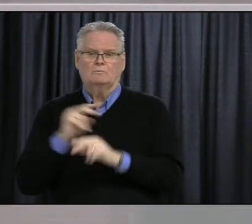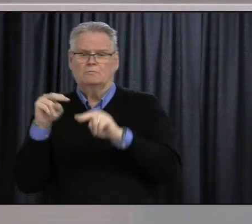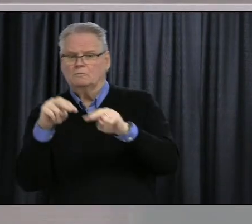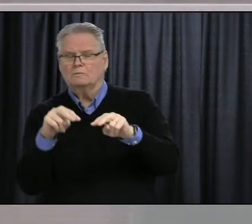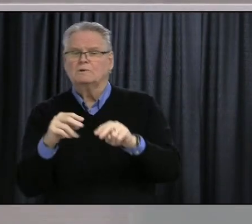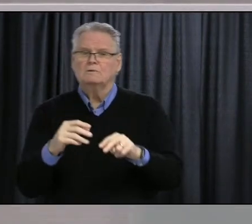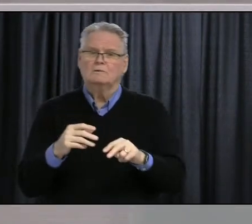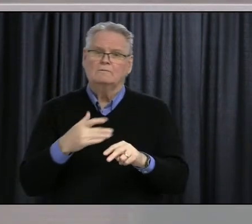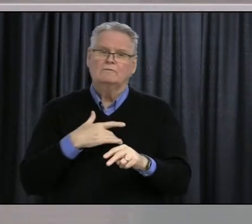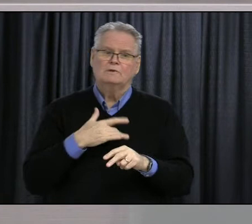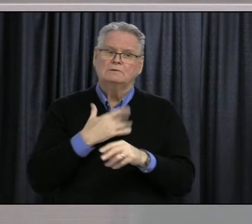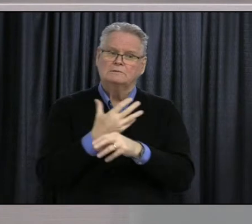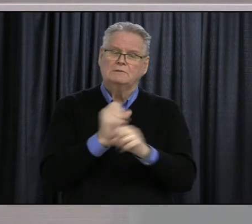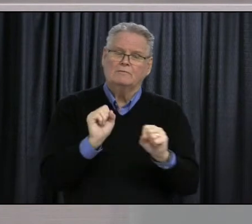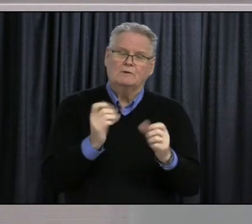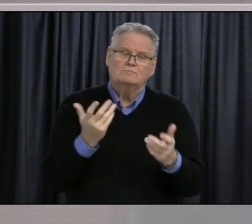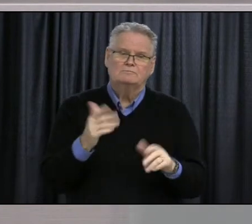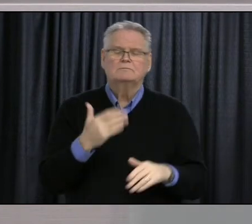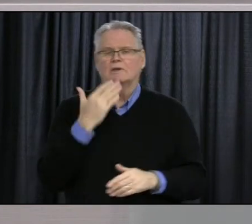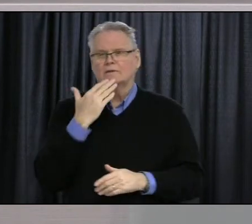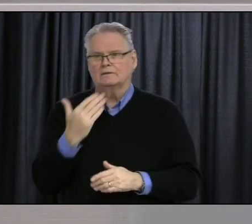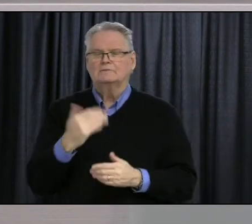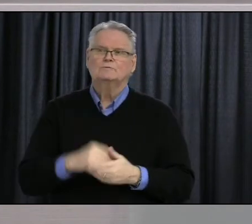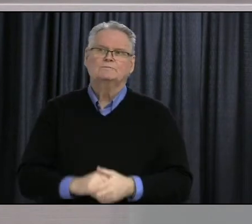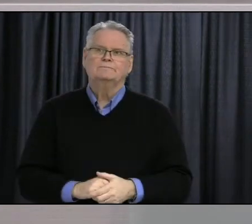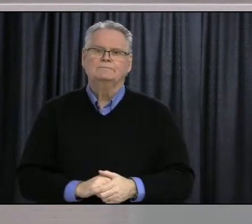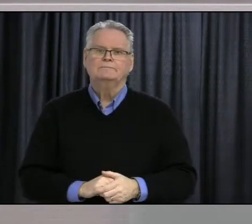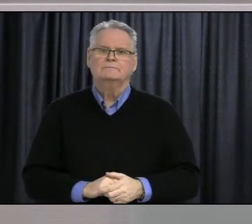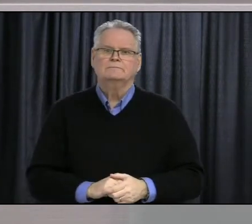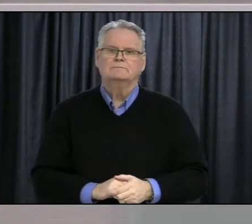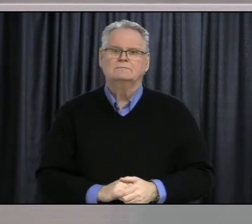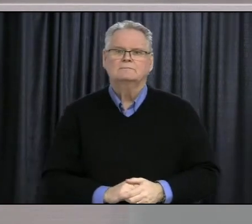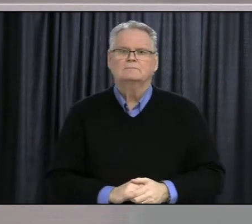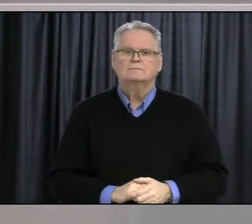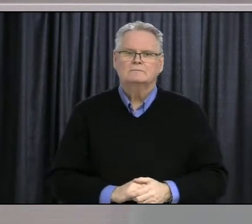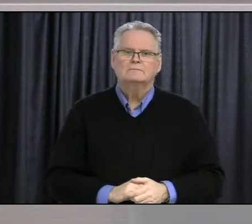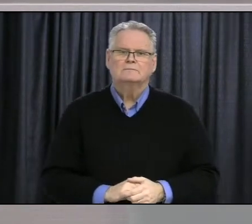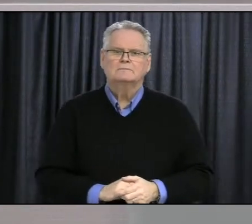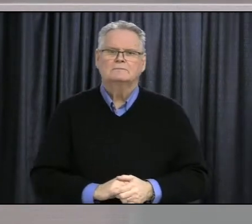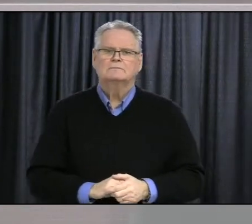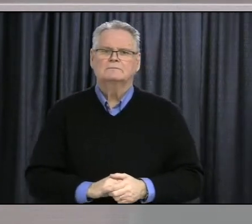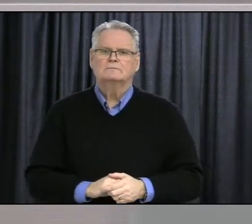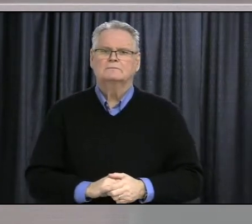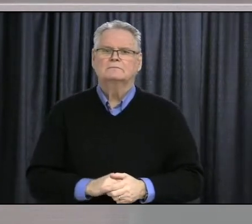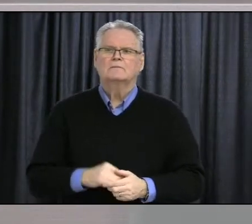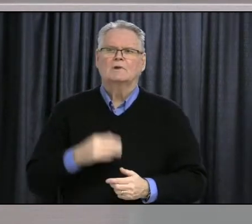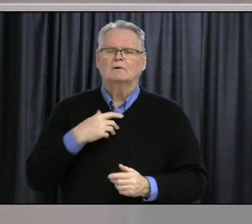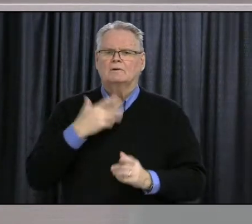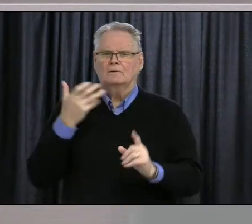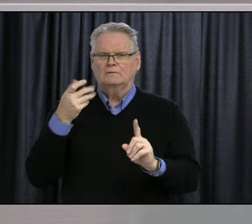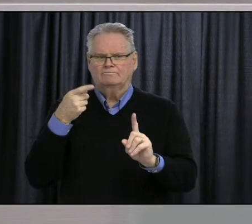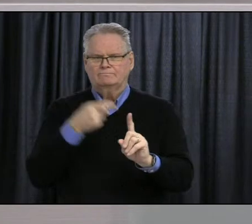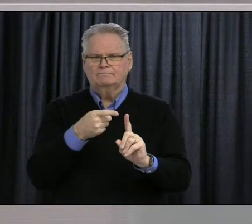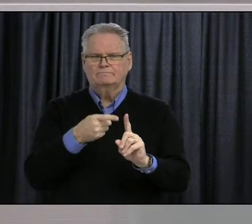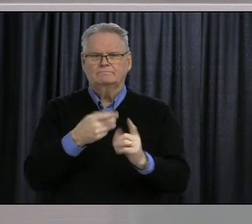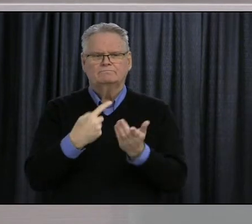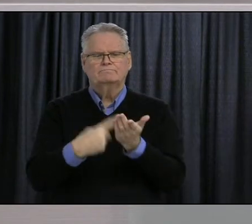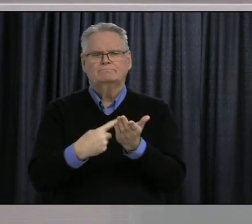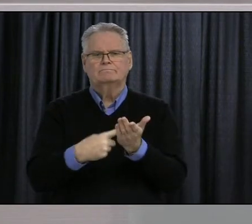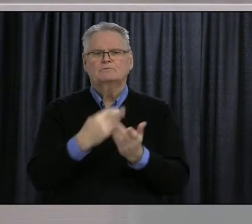Okay, thank you. And actually a follow-up on cleaning. One of the restaurants that was the site of a possible